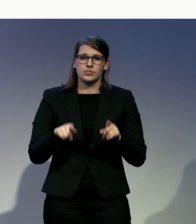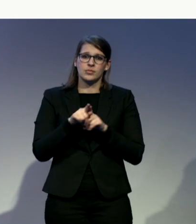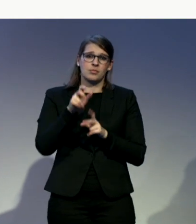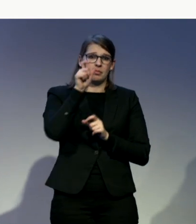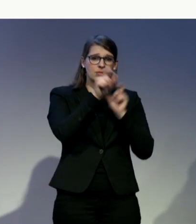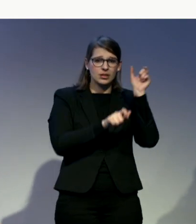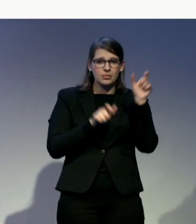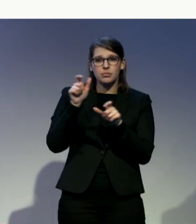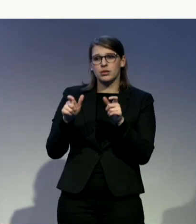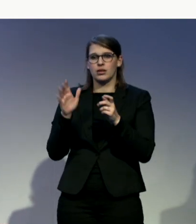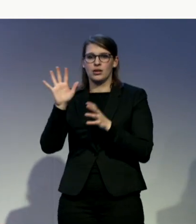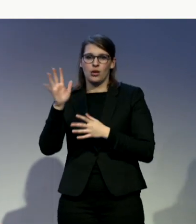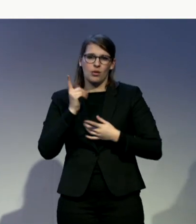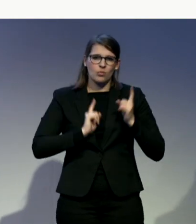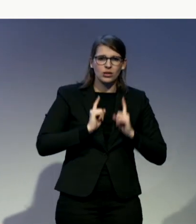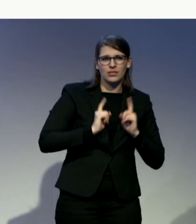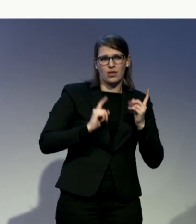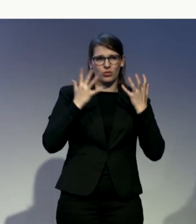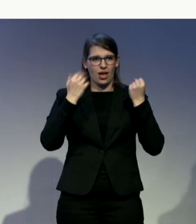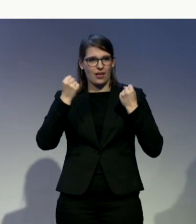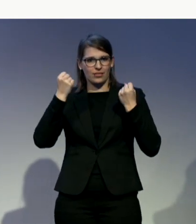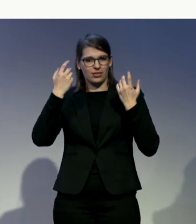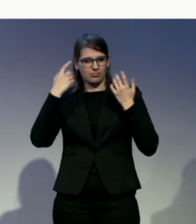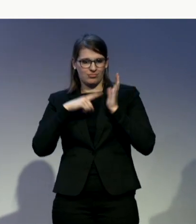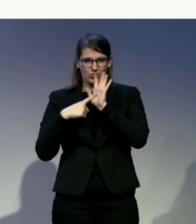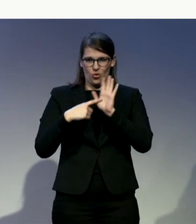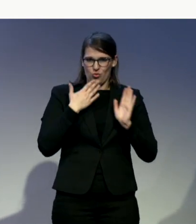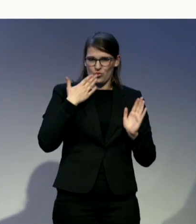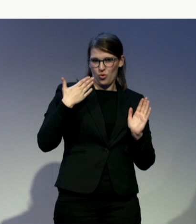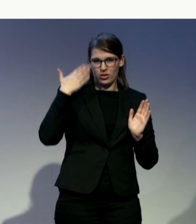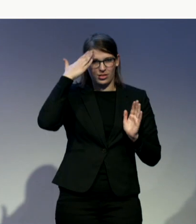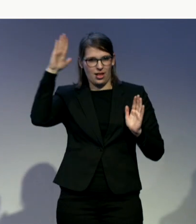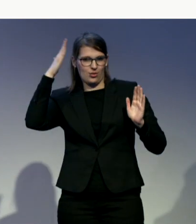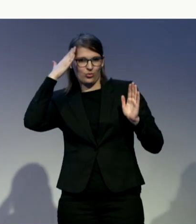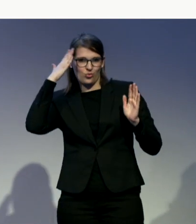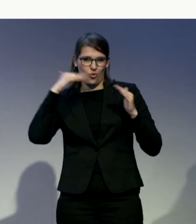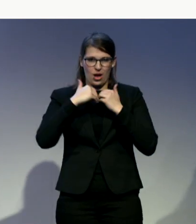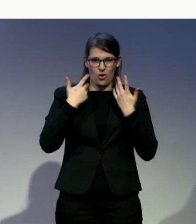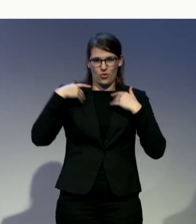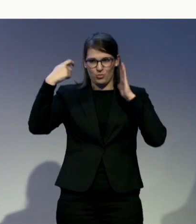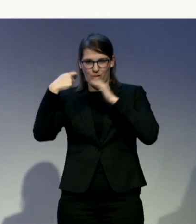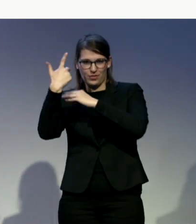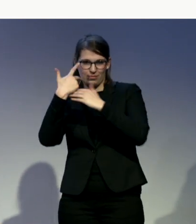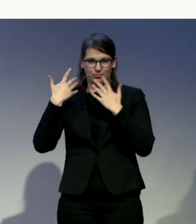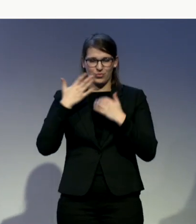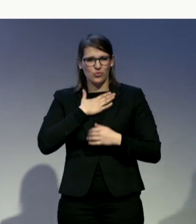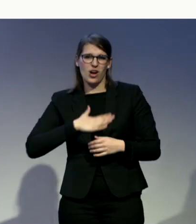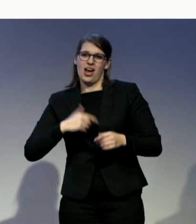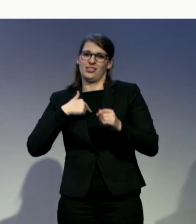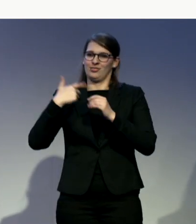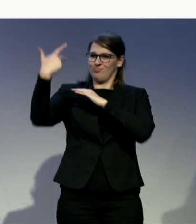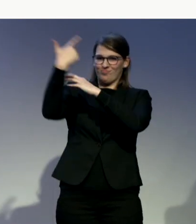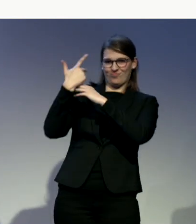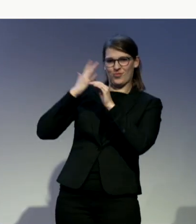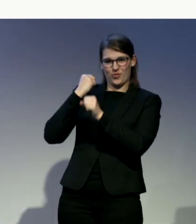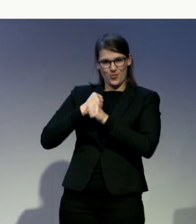tell a story or somebody wants to act, we have to give them platforms that are very inclusive. It's not just the acting, but also the